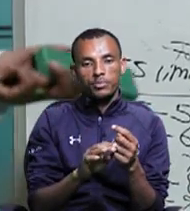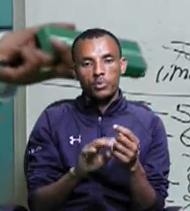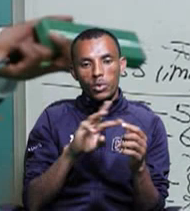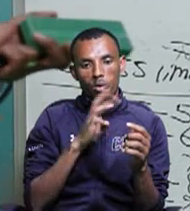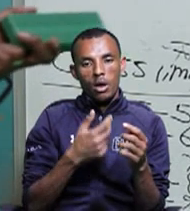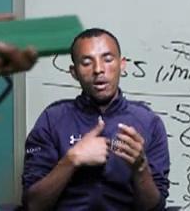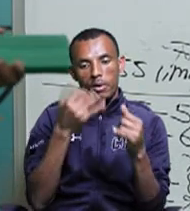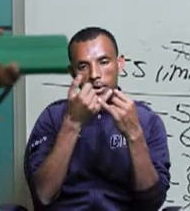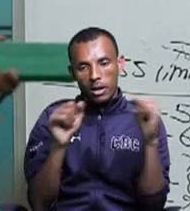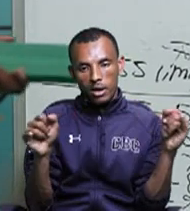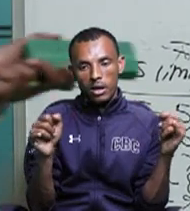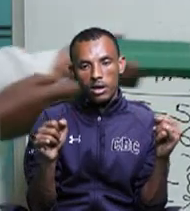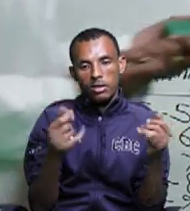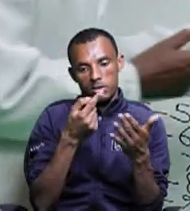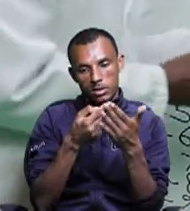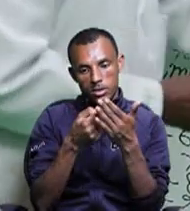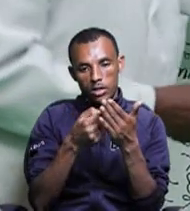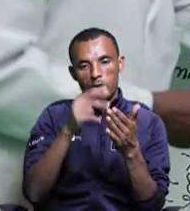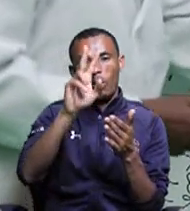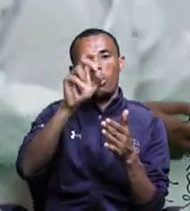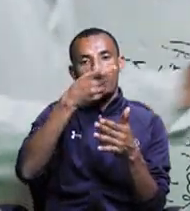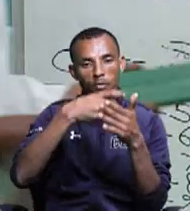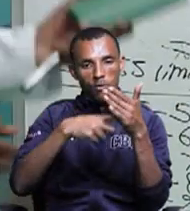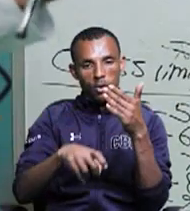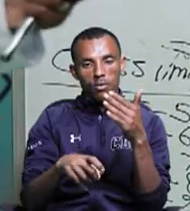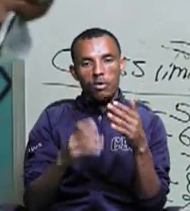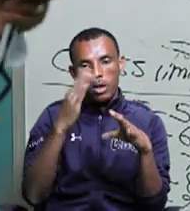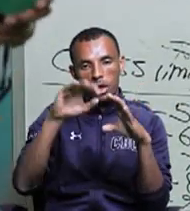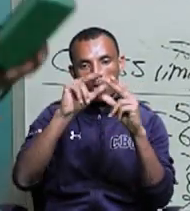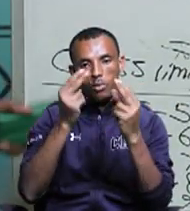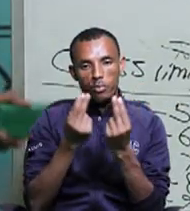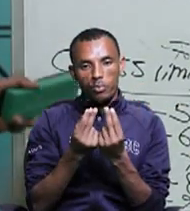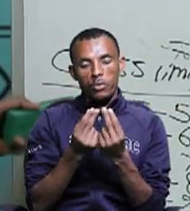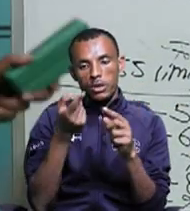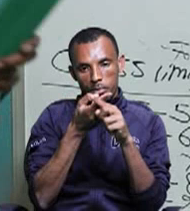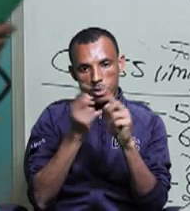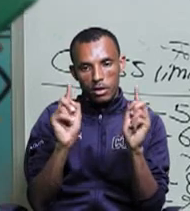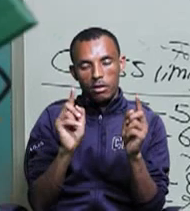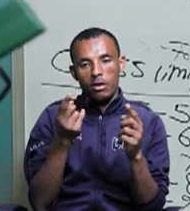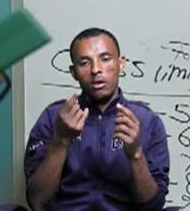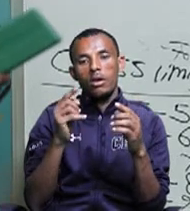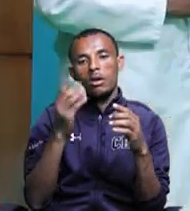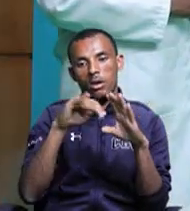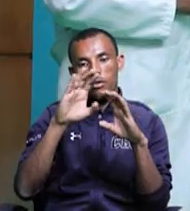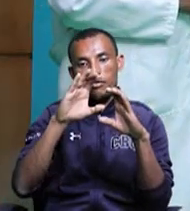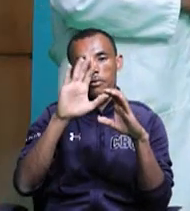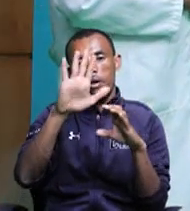We have divided these 20 values in a group, especially into 5